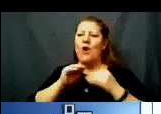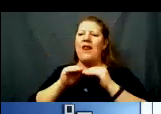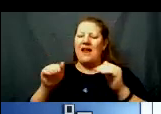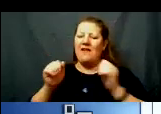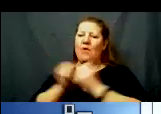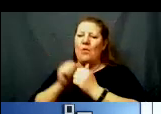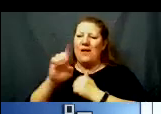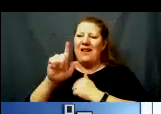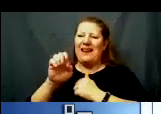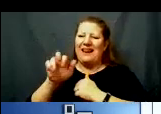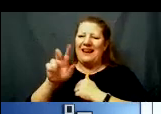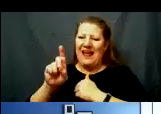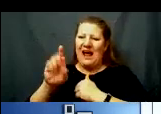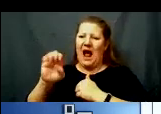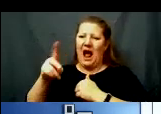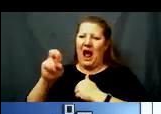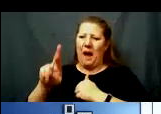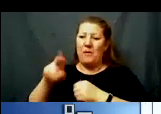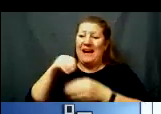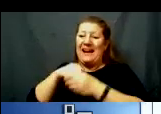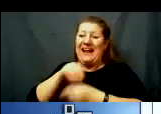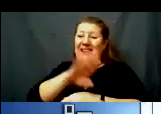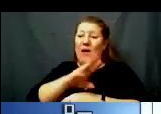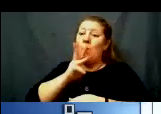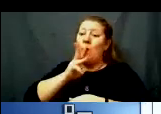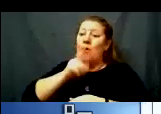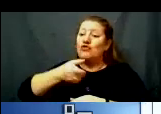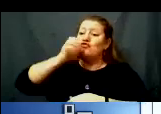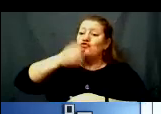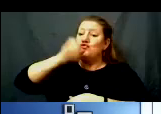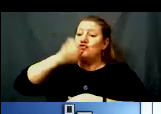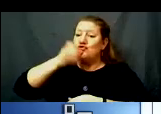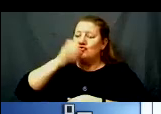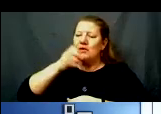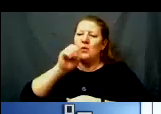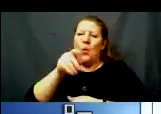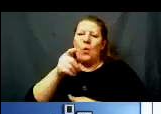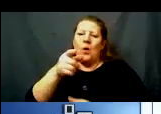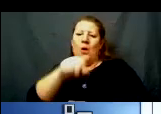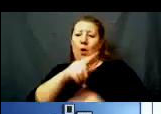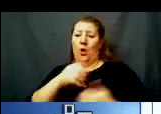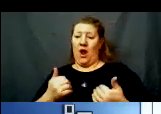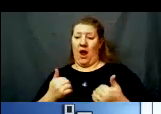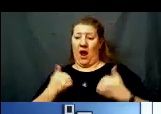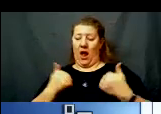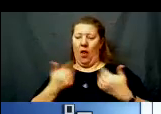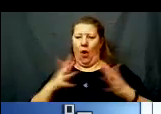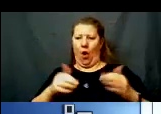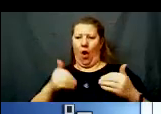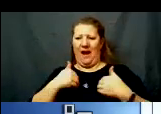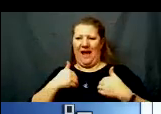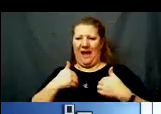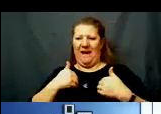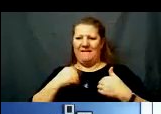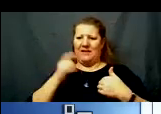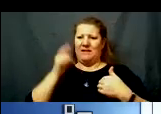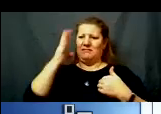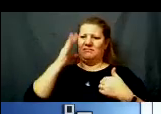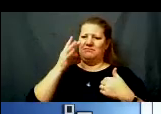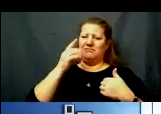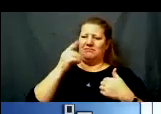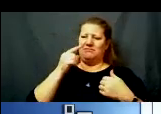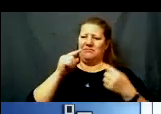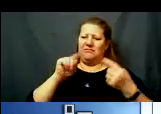and copper in the drinking water. So you had youth who were already dealing with the torture of being caged, then